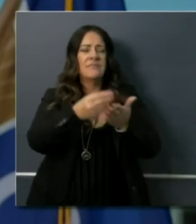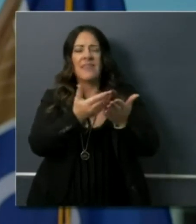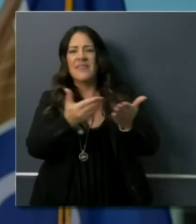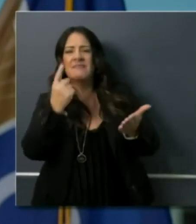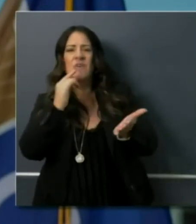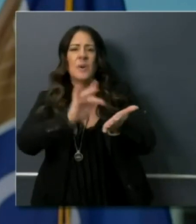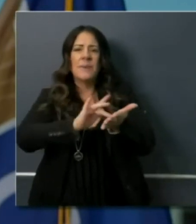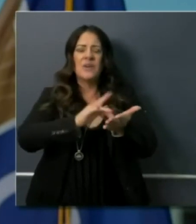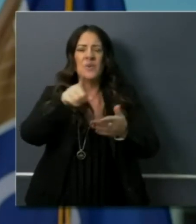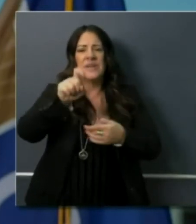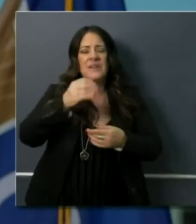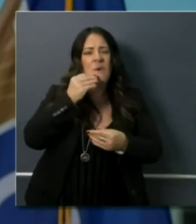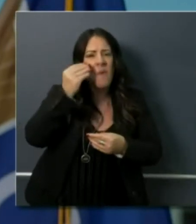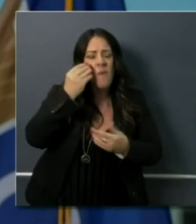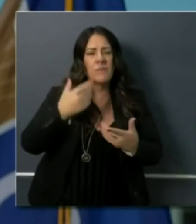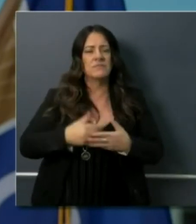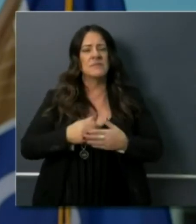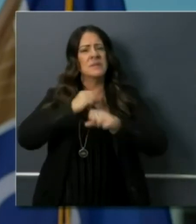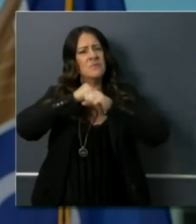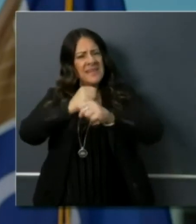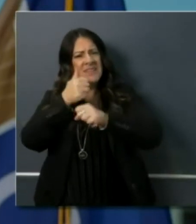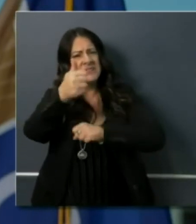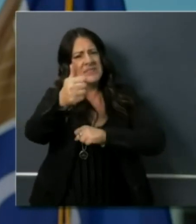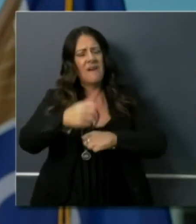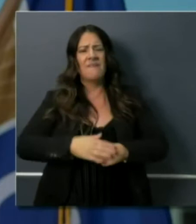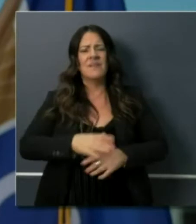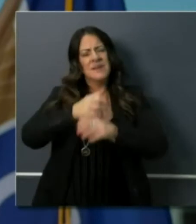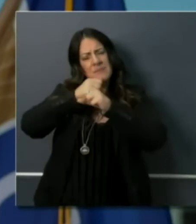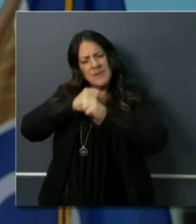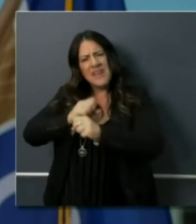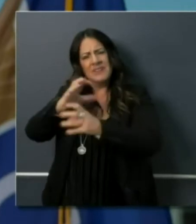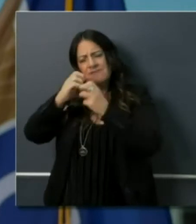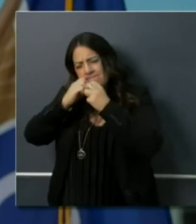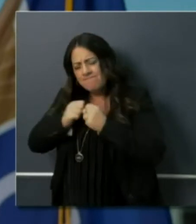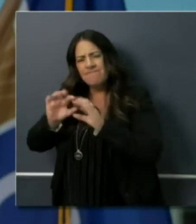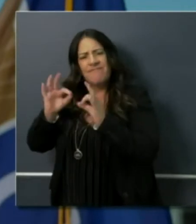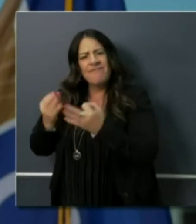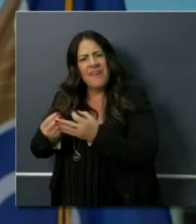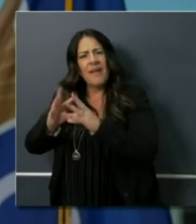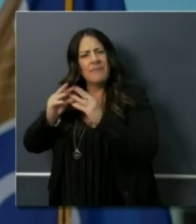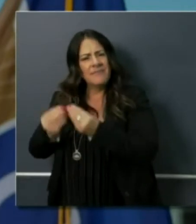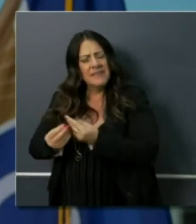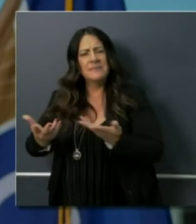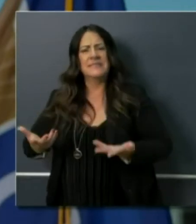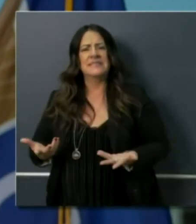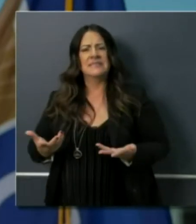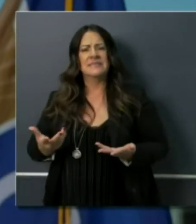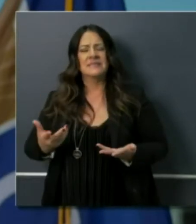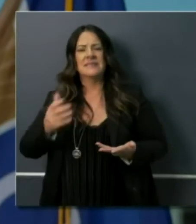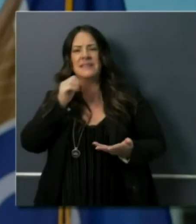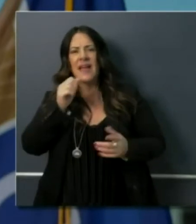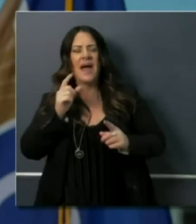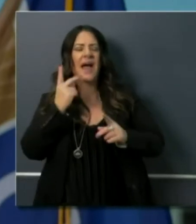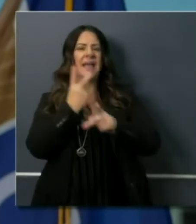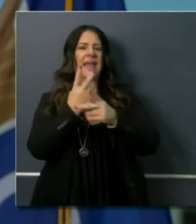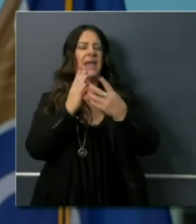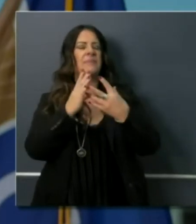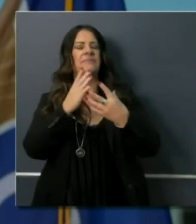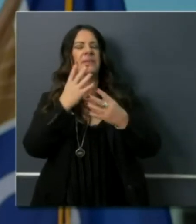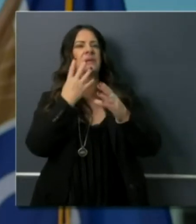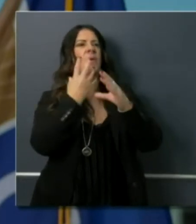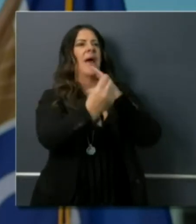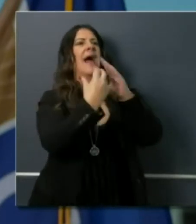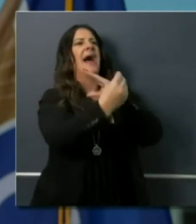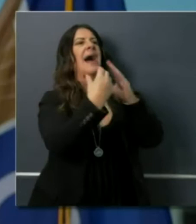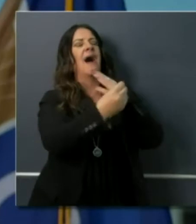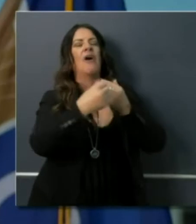shopping, and really protect yourself and protect your loved ones this weekend by not going back into environments